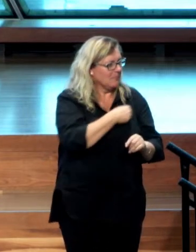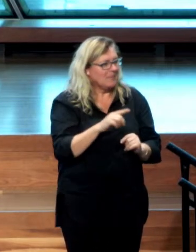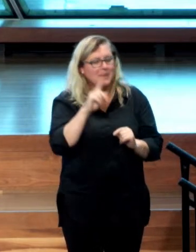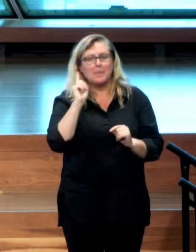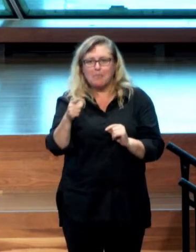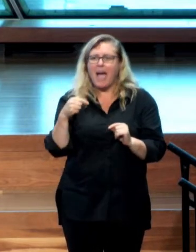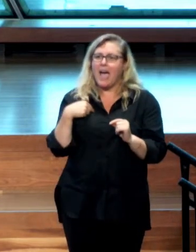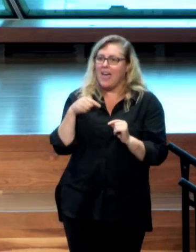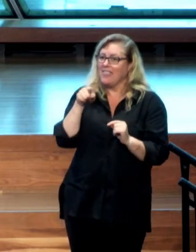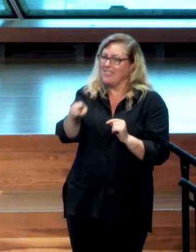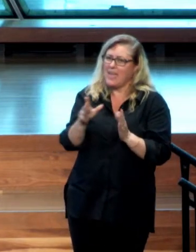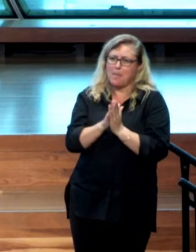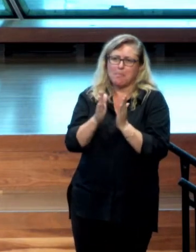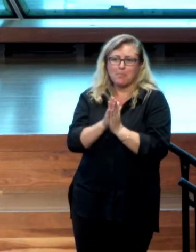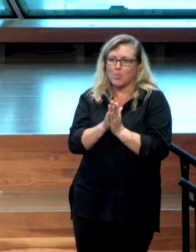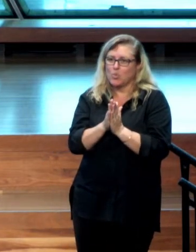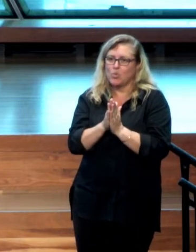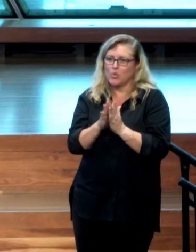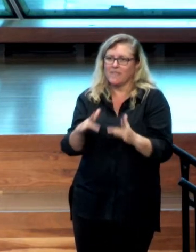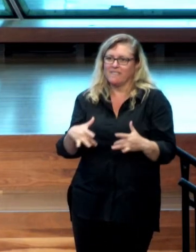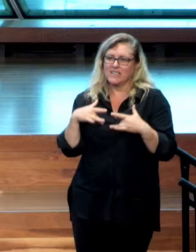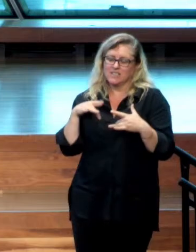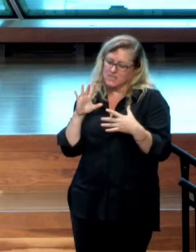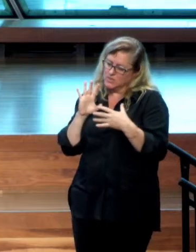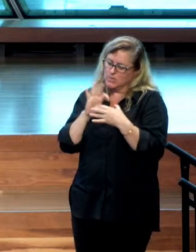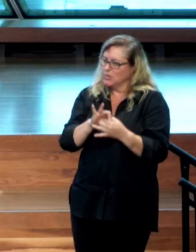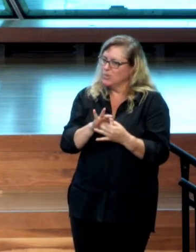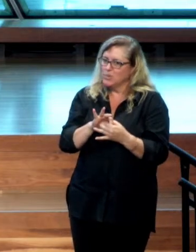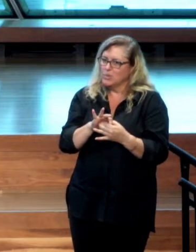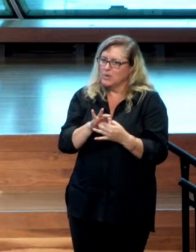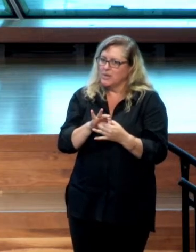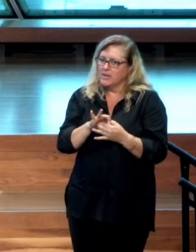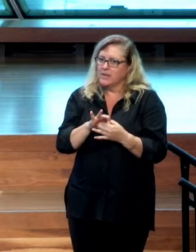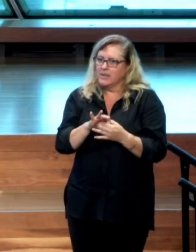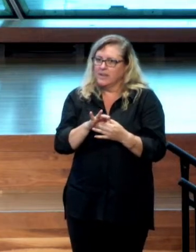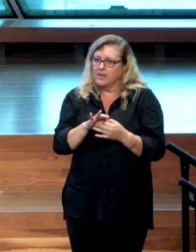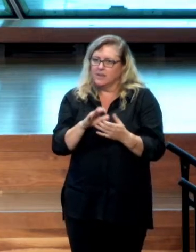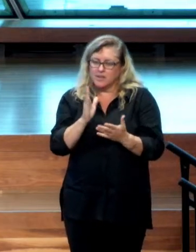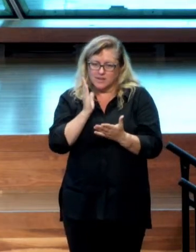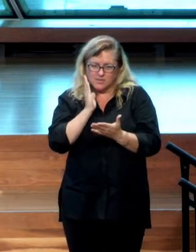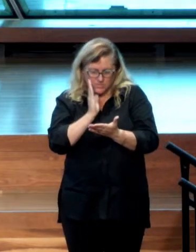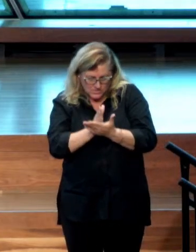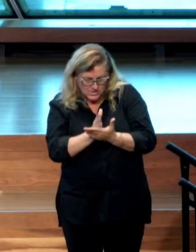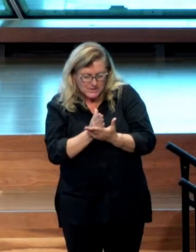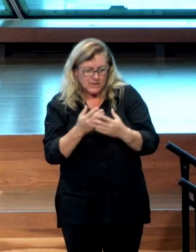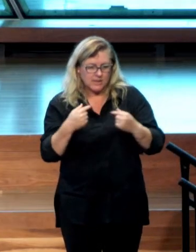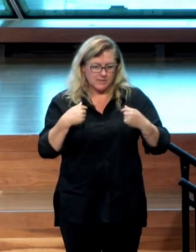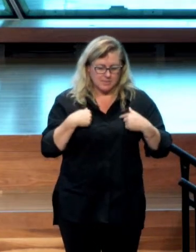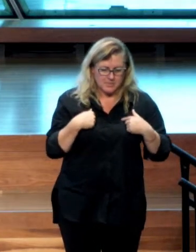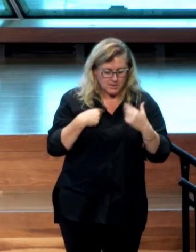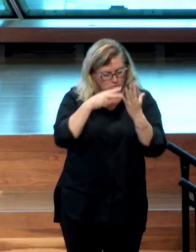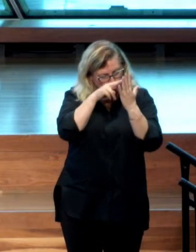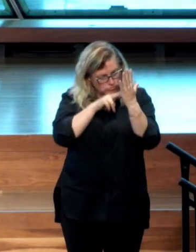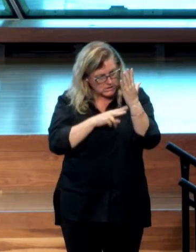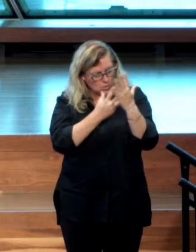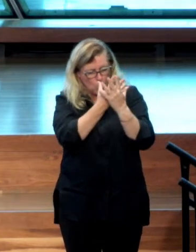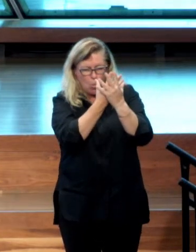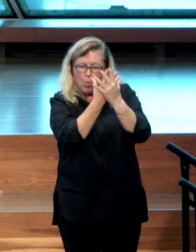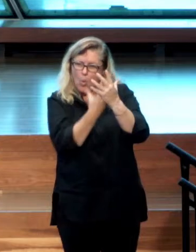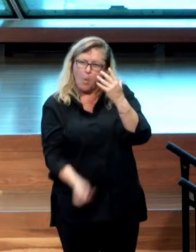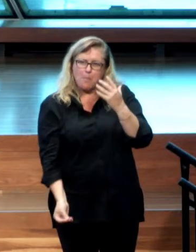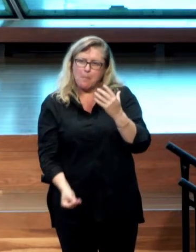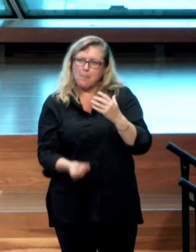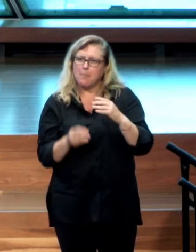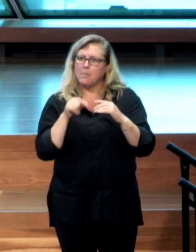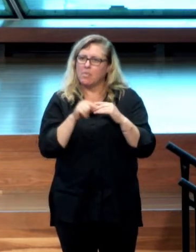speaks to me a lot. That one, in terms of just completely being enraptured in something, and for me, it